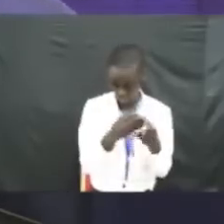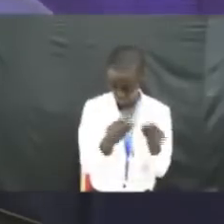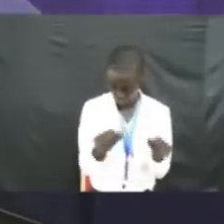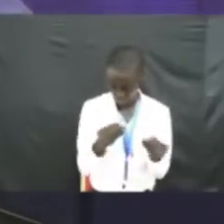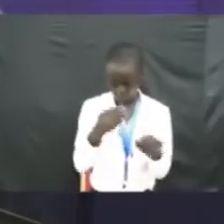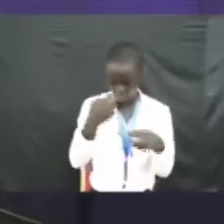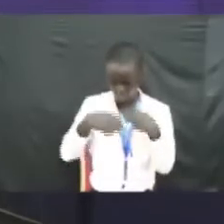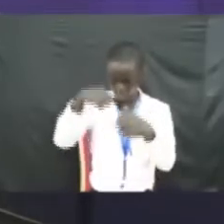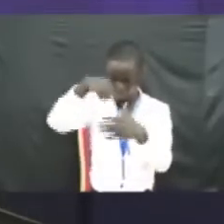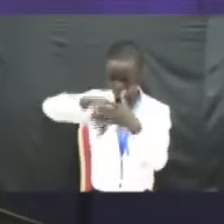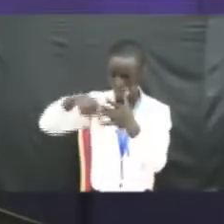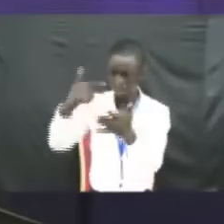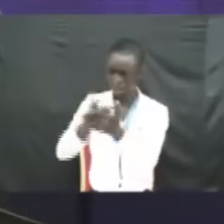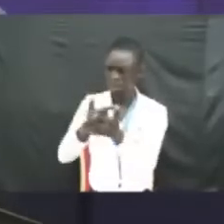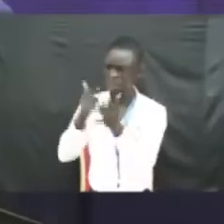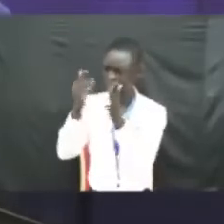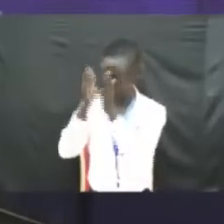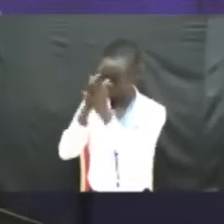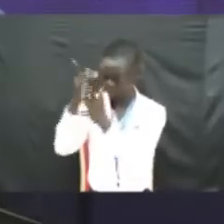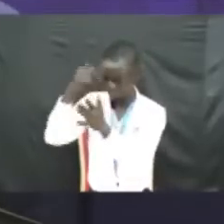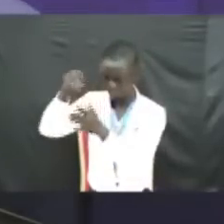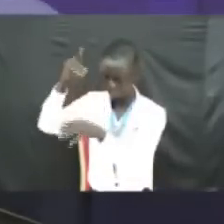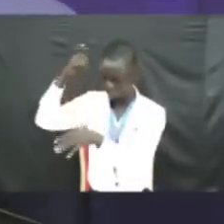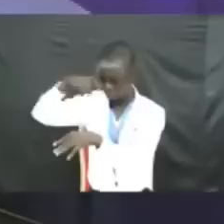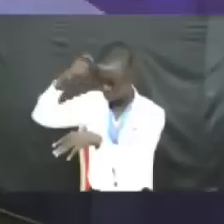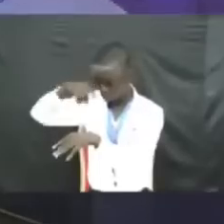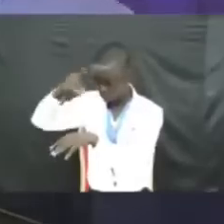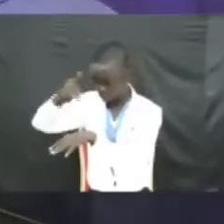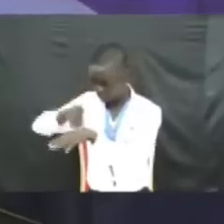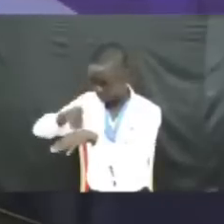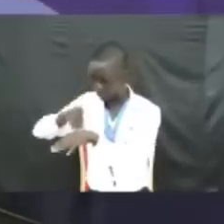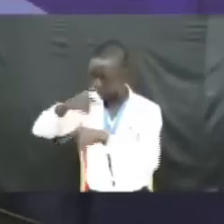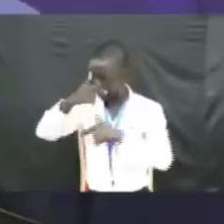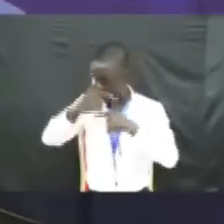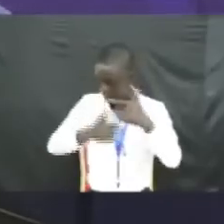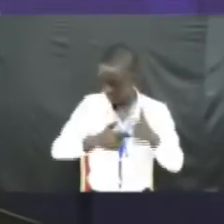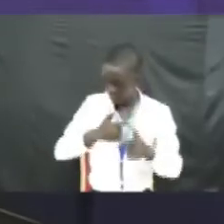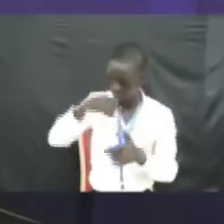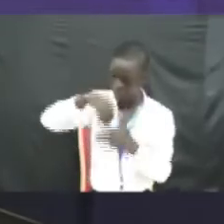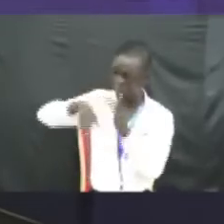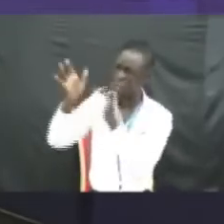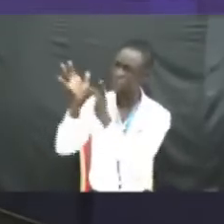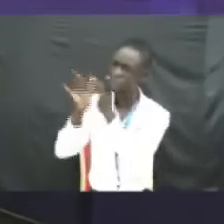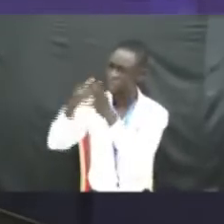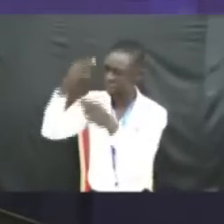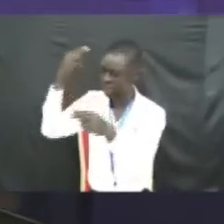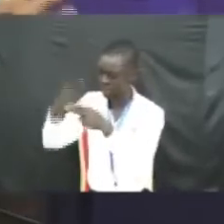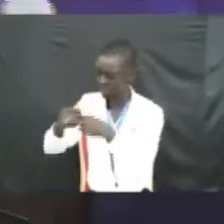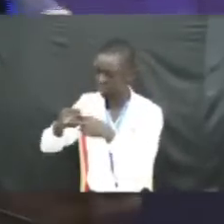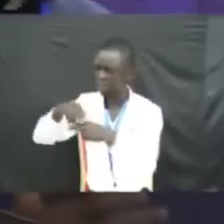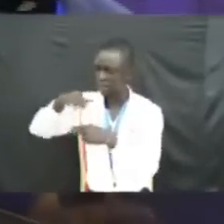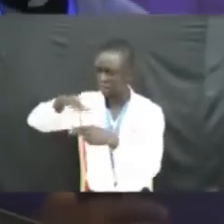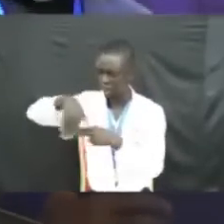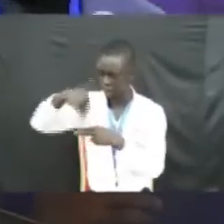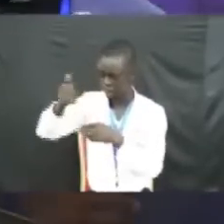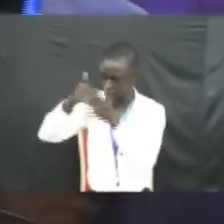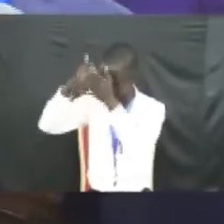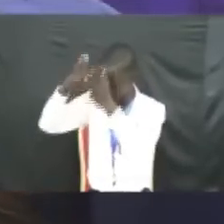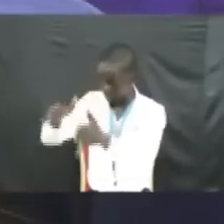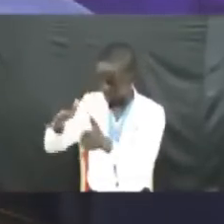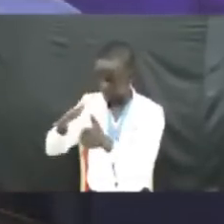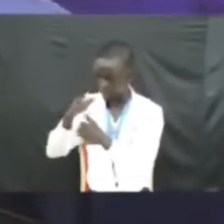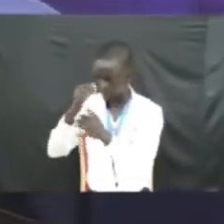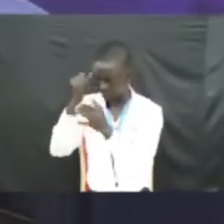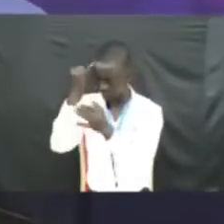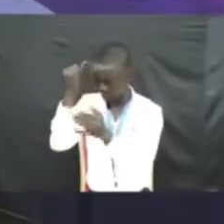will give them divine wisdom, divine grace, Lord, in the name of Jesus. Give them insight from